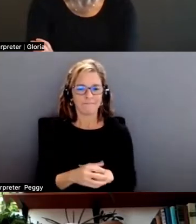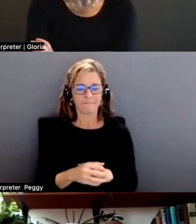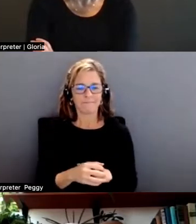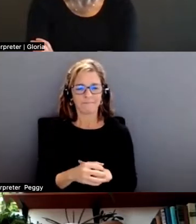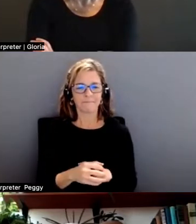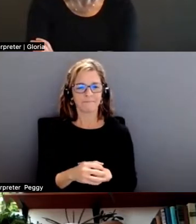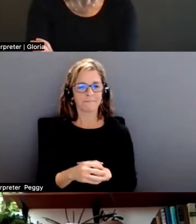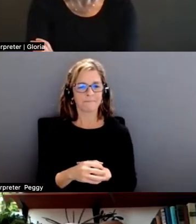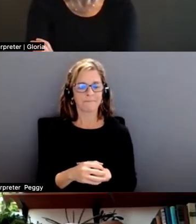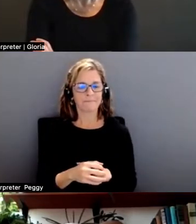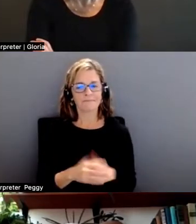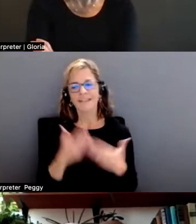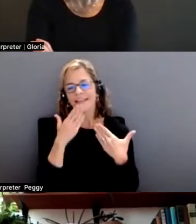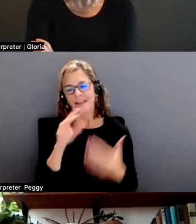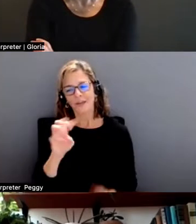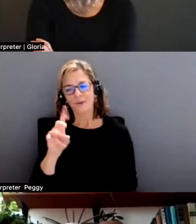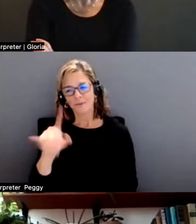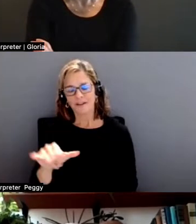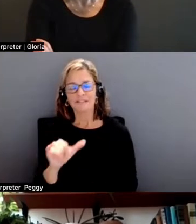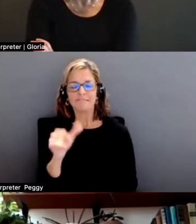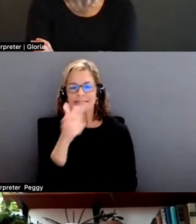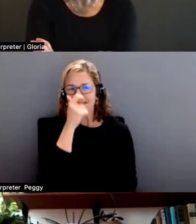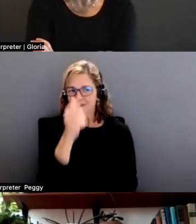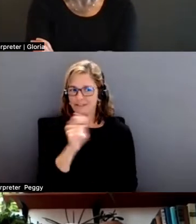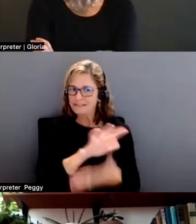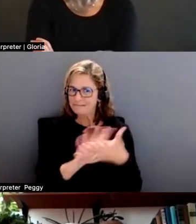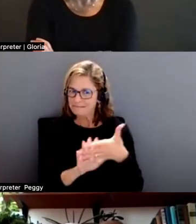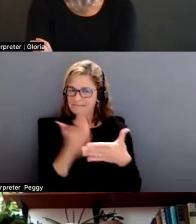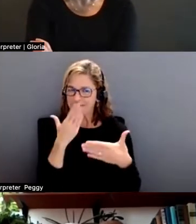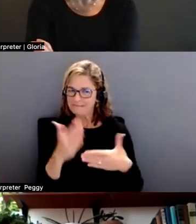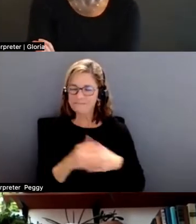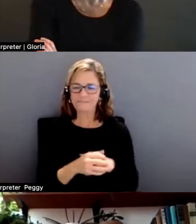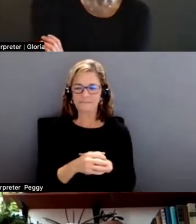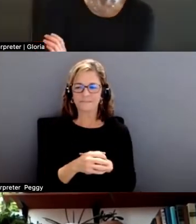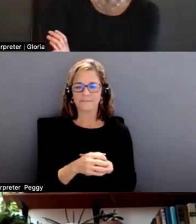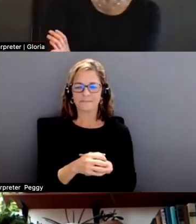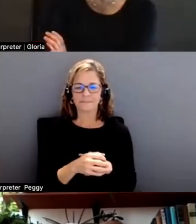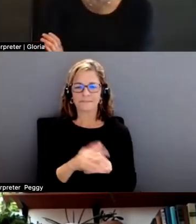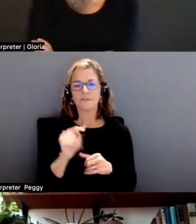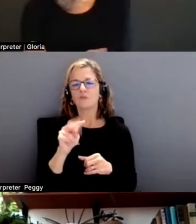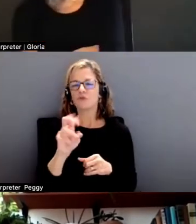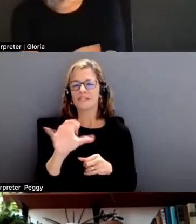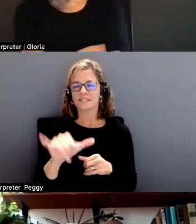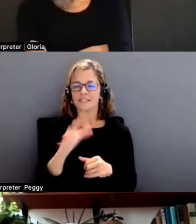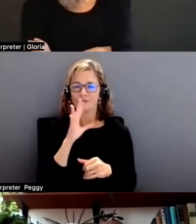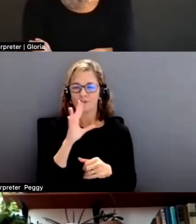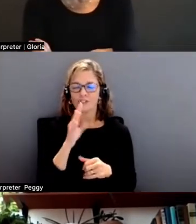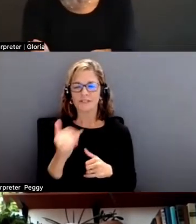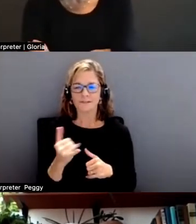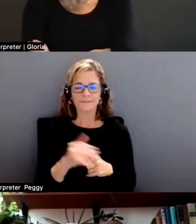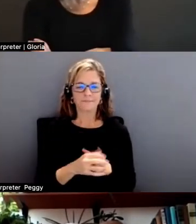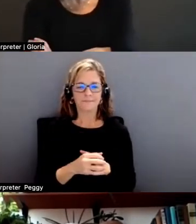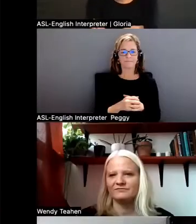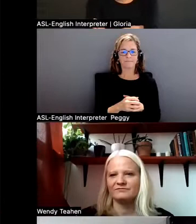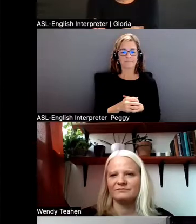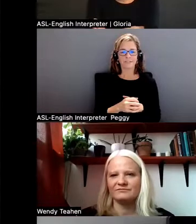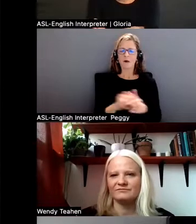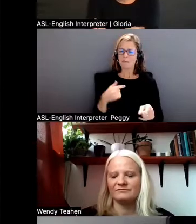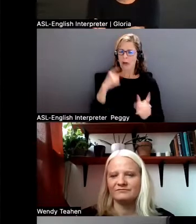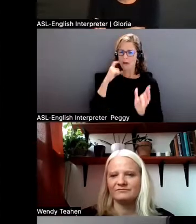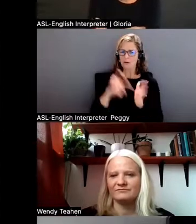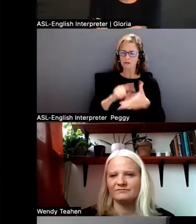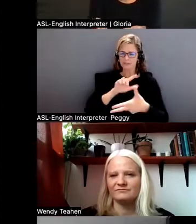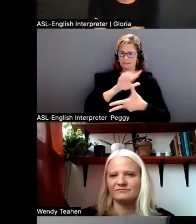Thanks so much, Wendy. That's so interesting. And I think all three presenters have pointed out this idea of